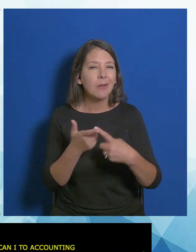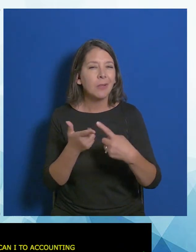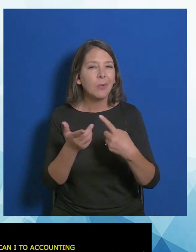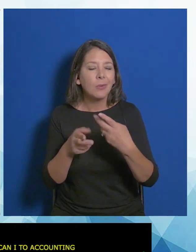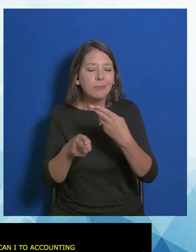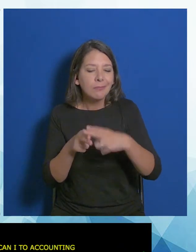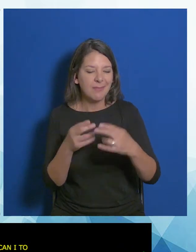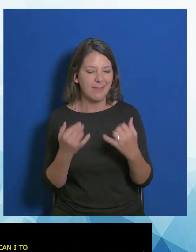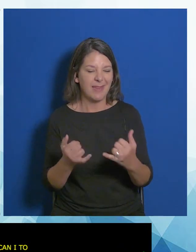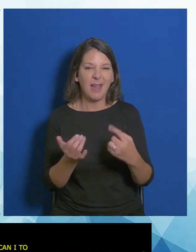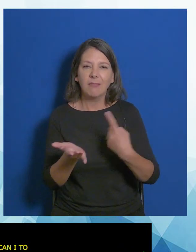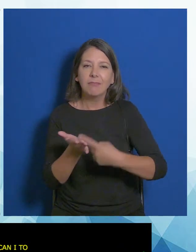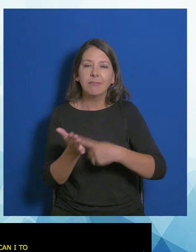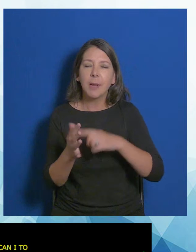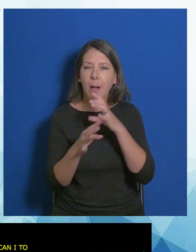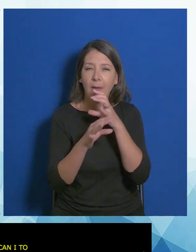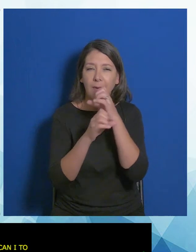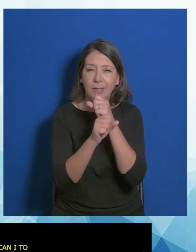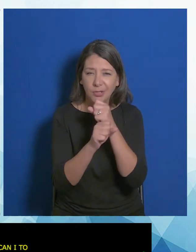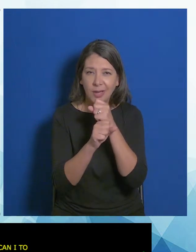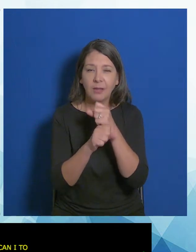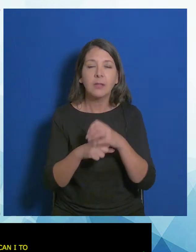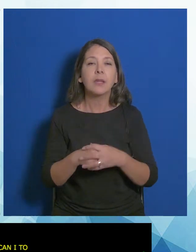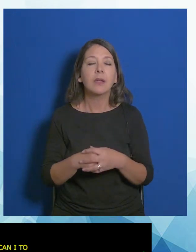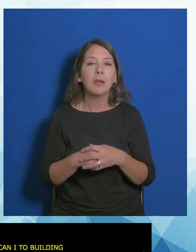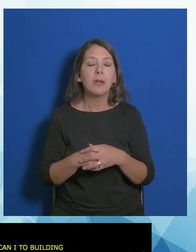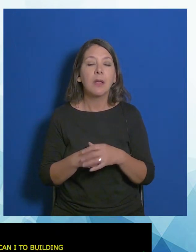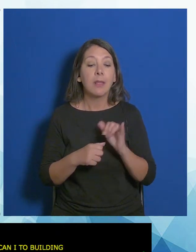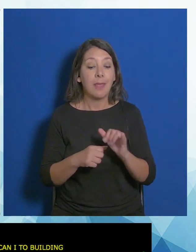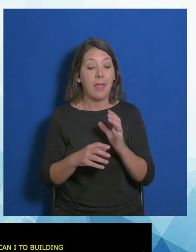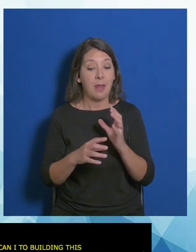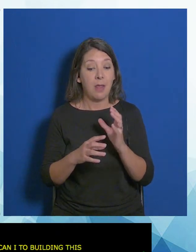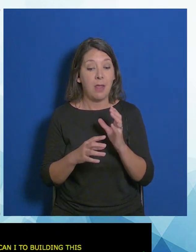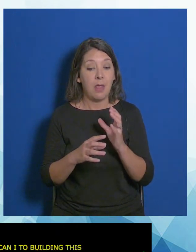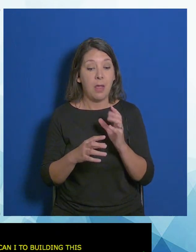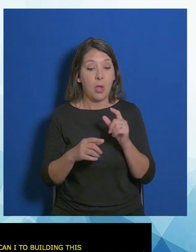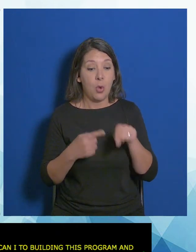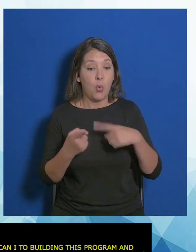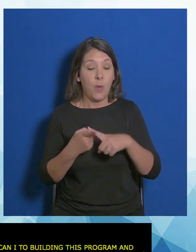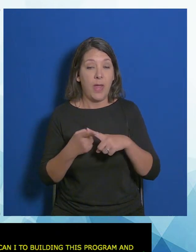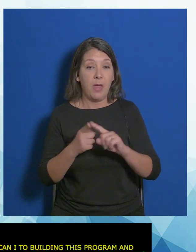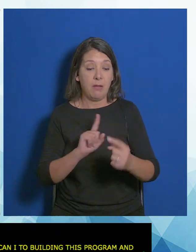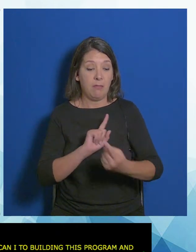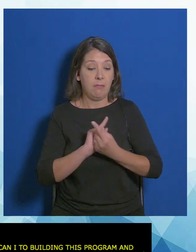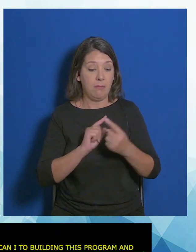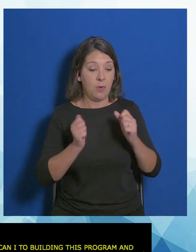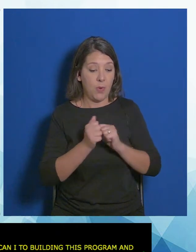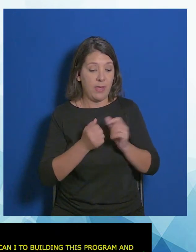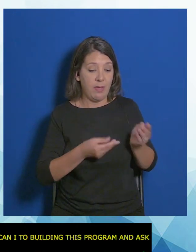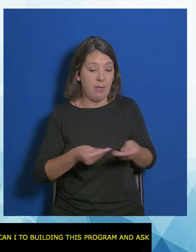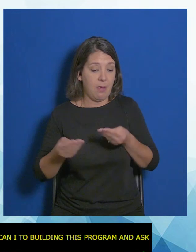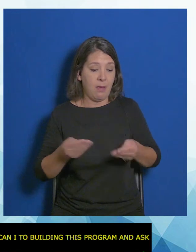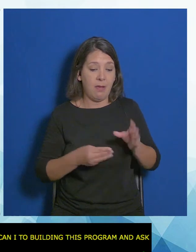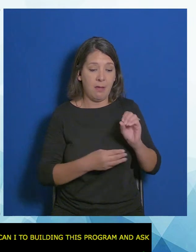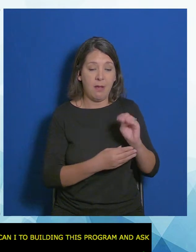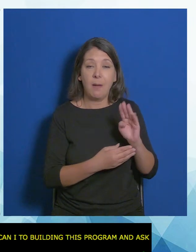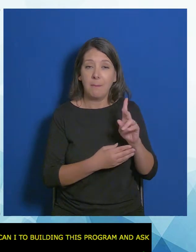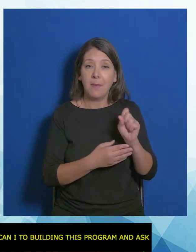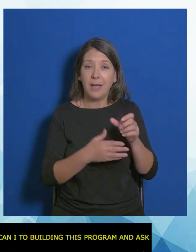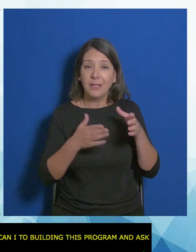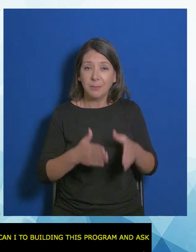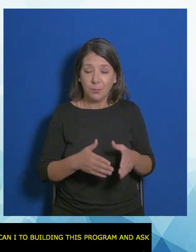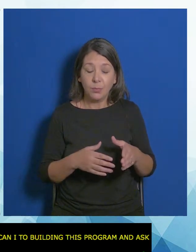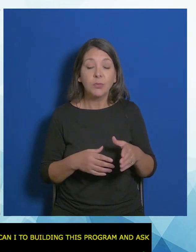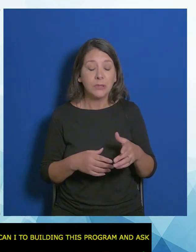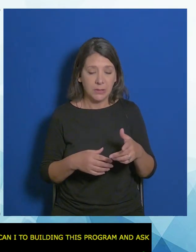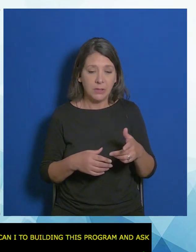confidentiality. In dealing with the ombudsperson, we are going to, obviously I'm